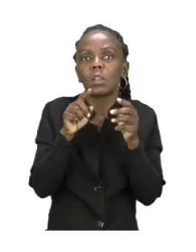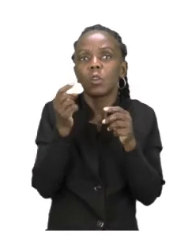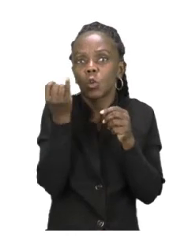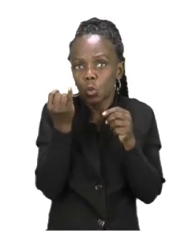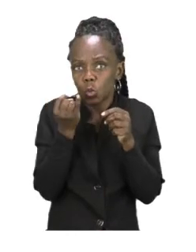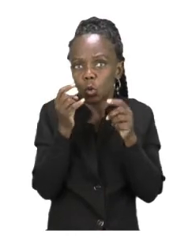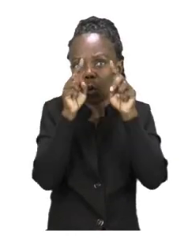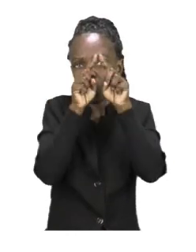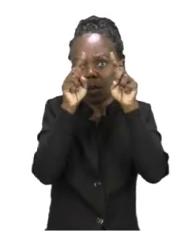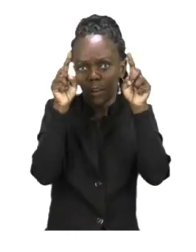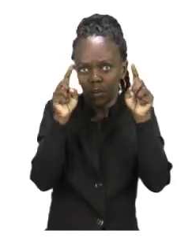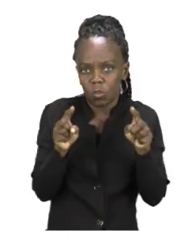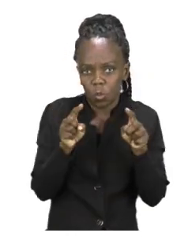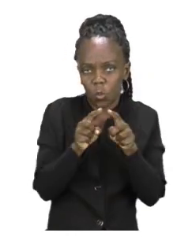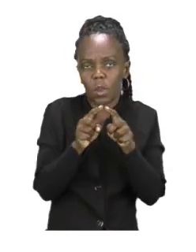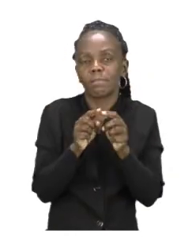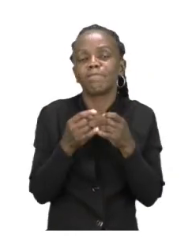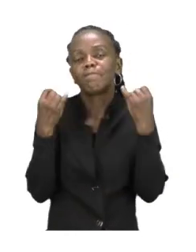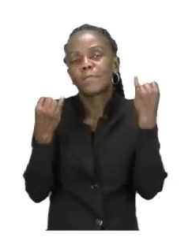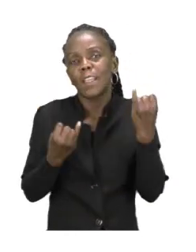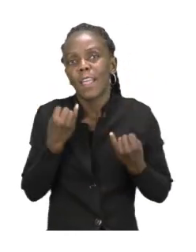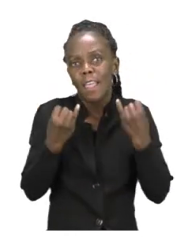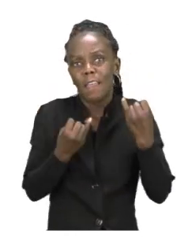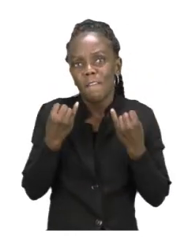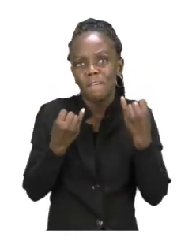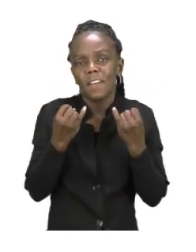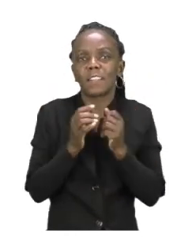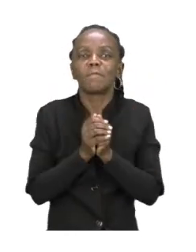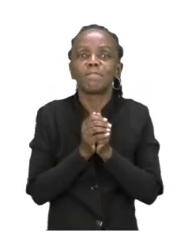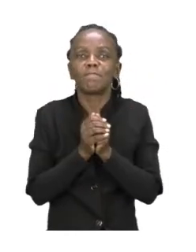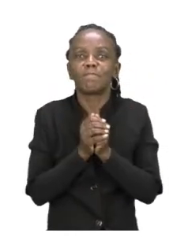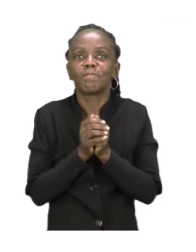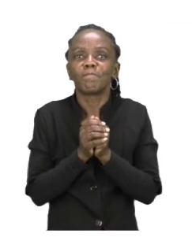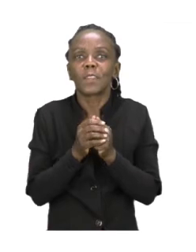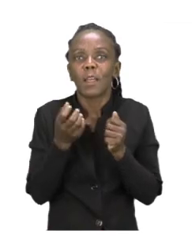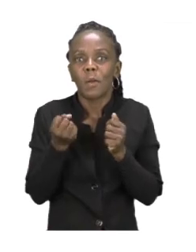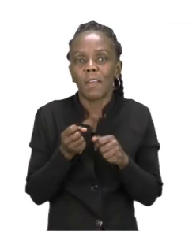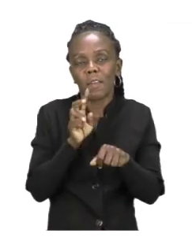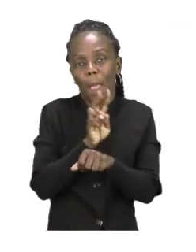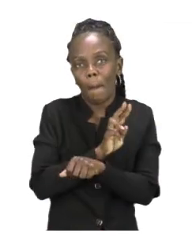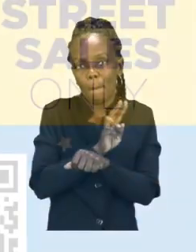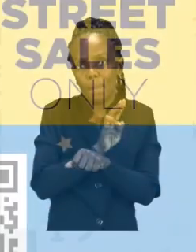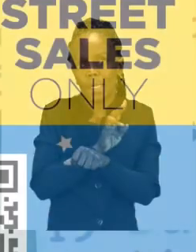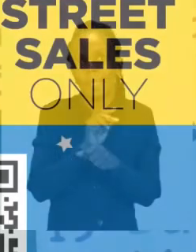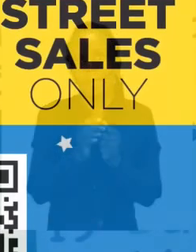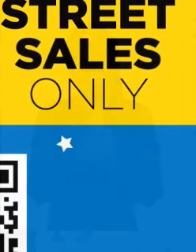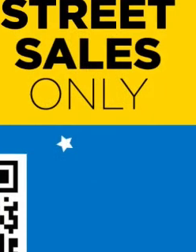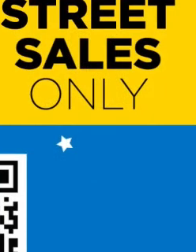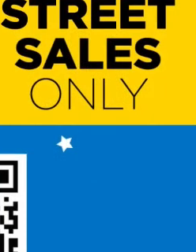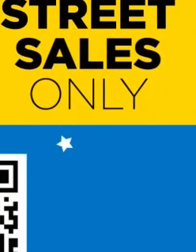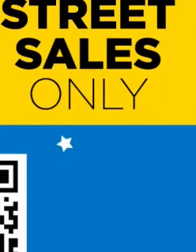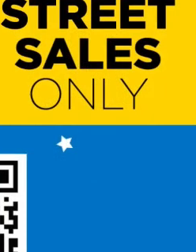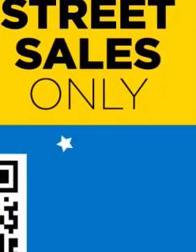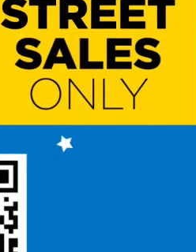Have fun, boys and girls, and I will see you just now after our short advert break. Follow us